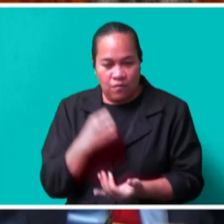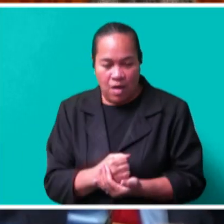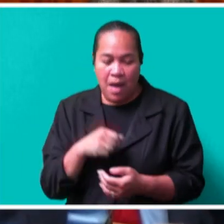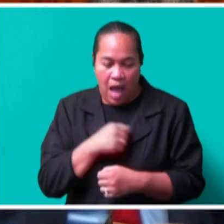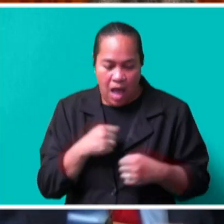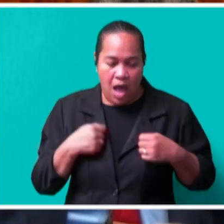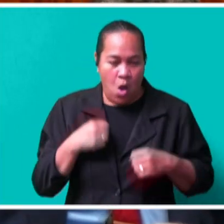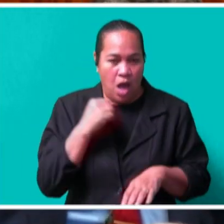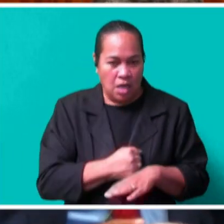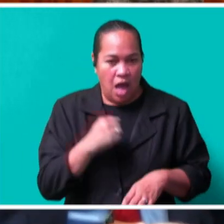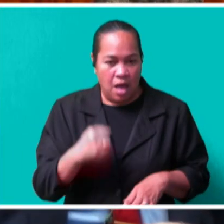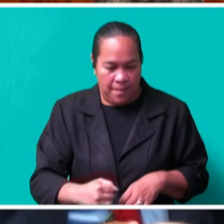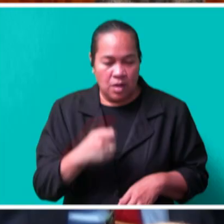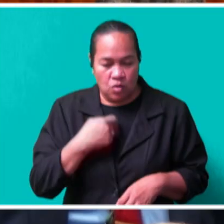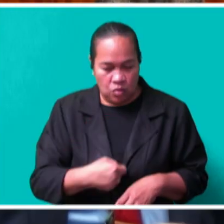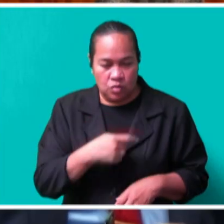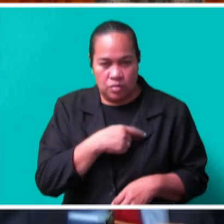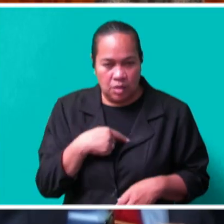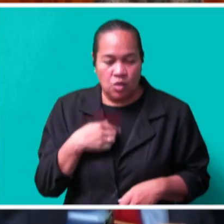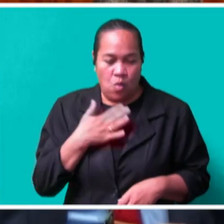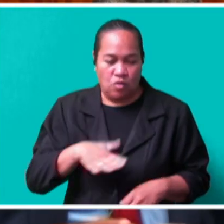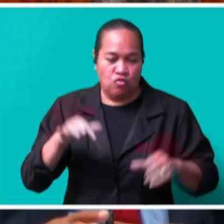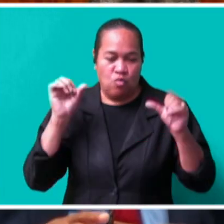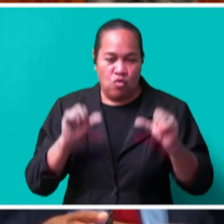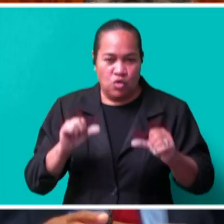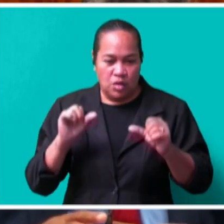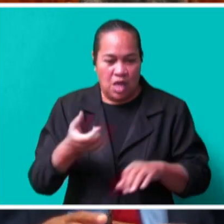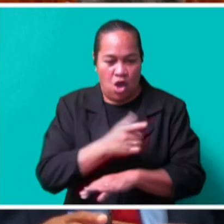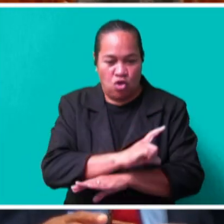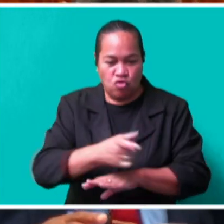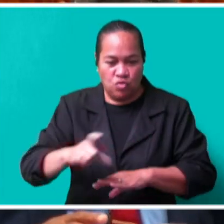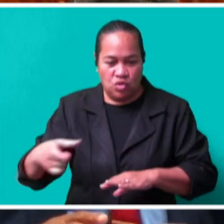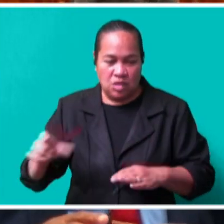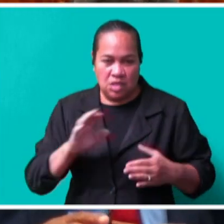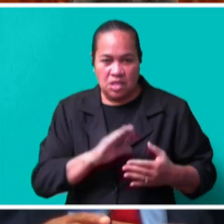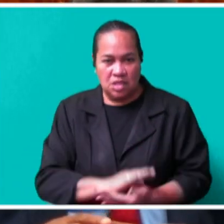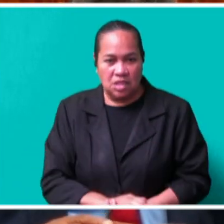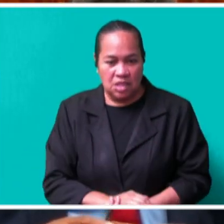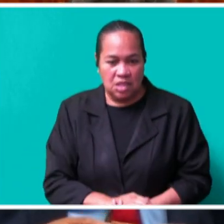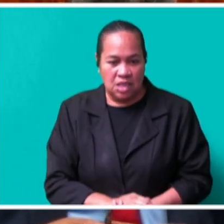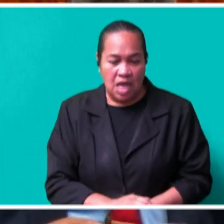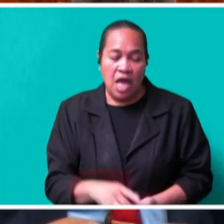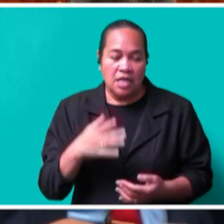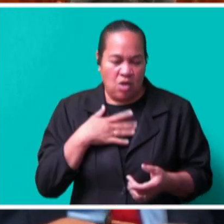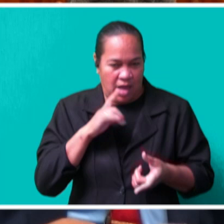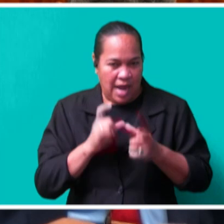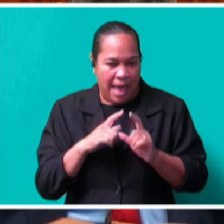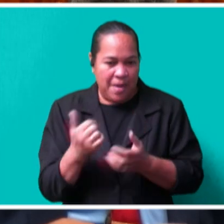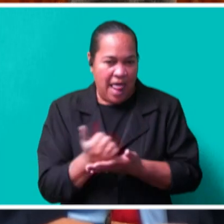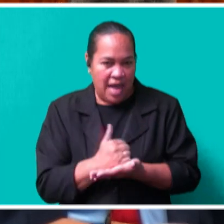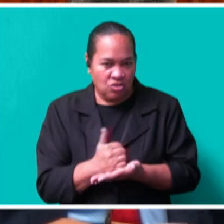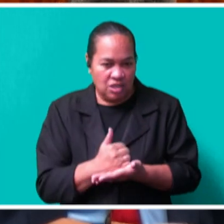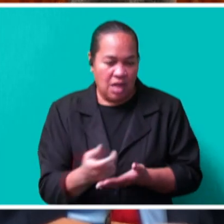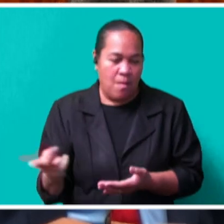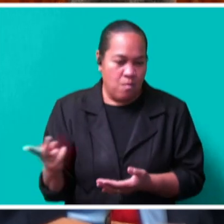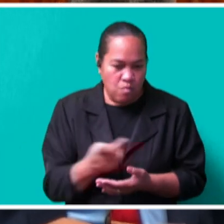unwavering commitment to the protection of our coastal communities, climate action that is both